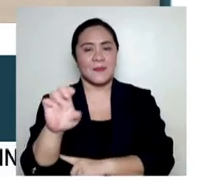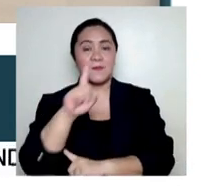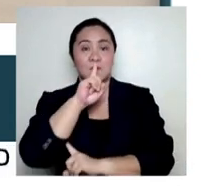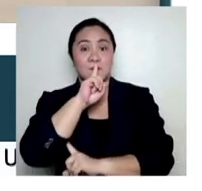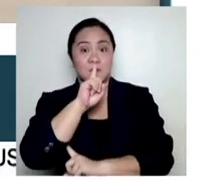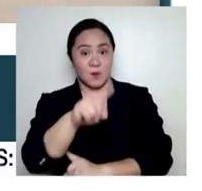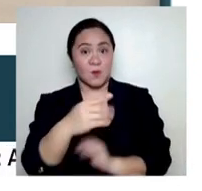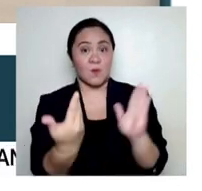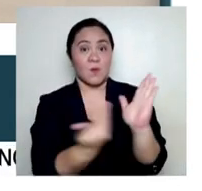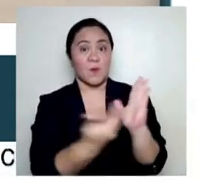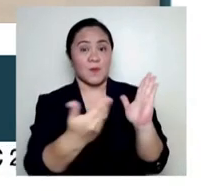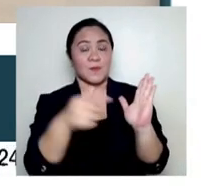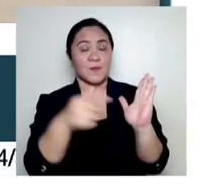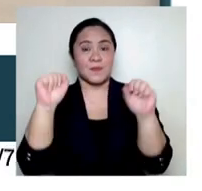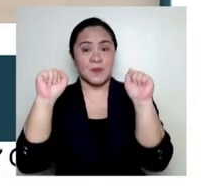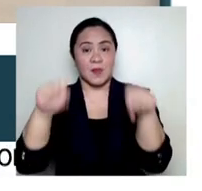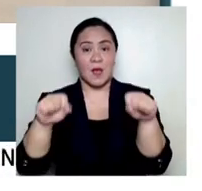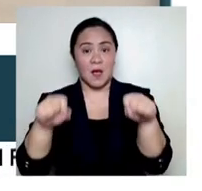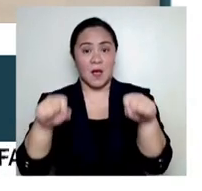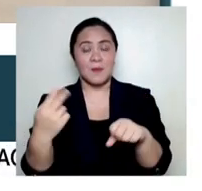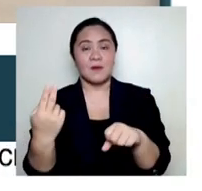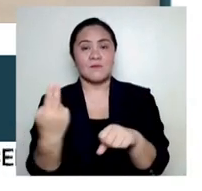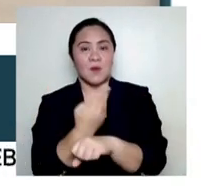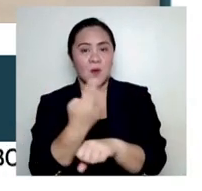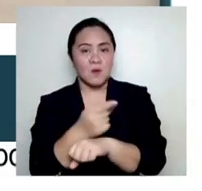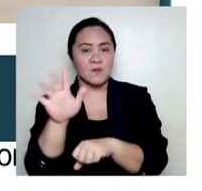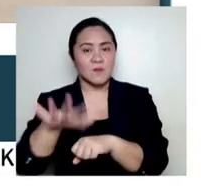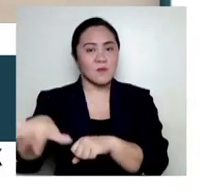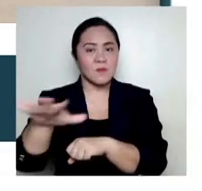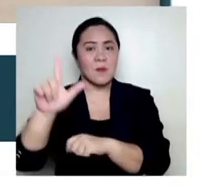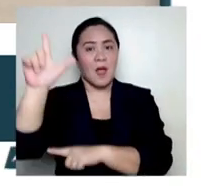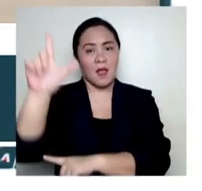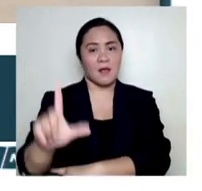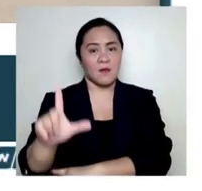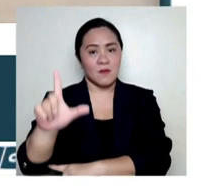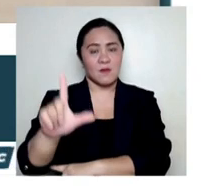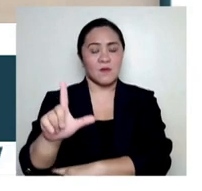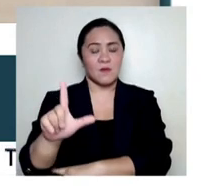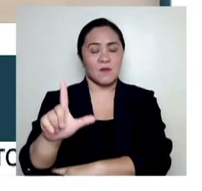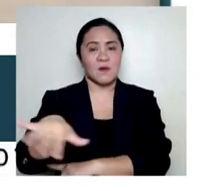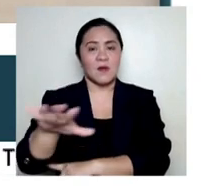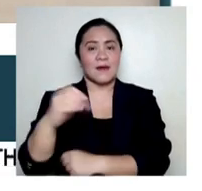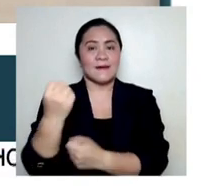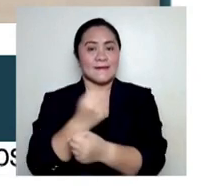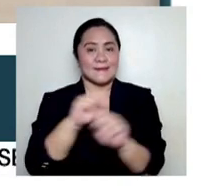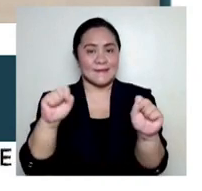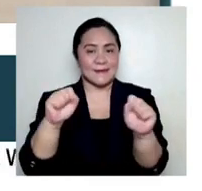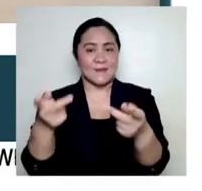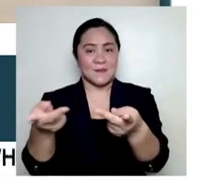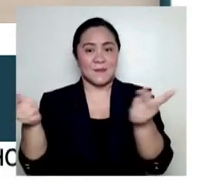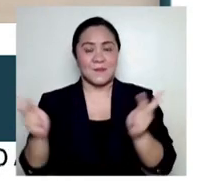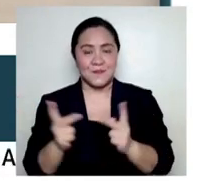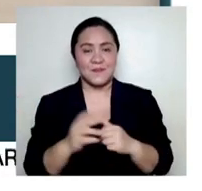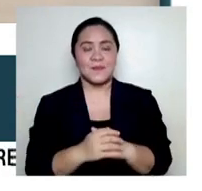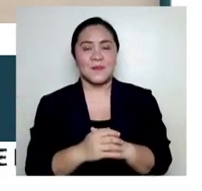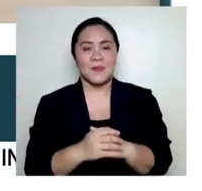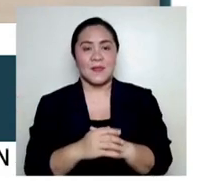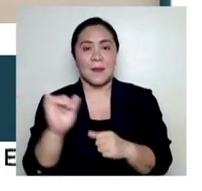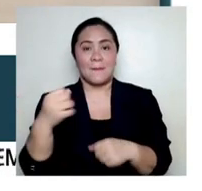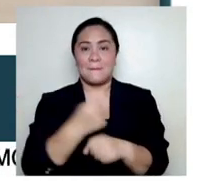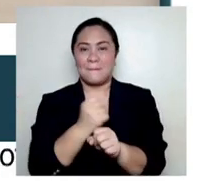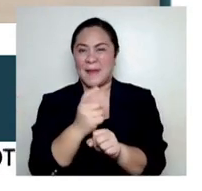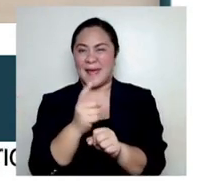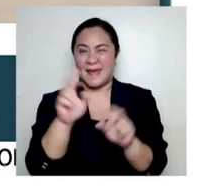even our capacity utilization rates are very, very low, which is in the safe zone. Secondly, we'd like to correct something,